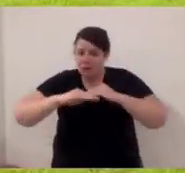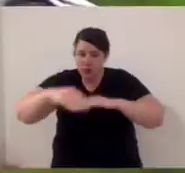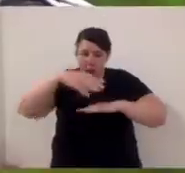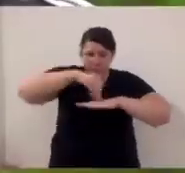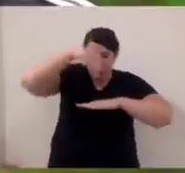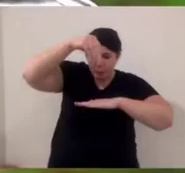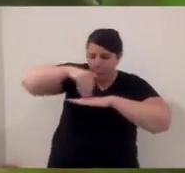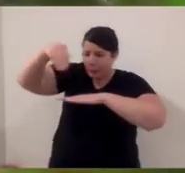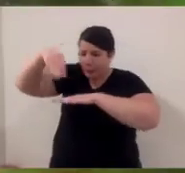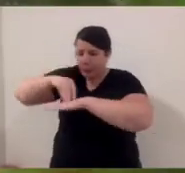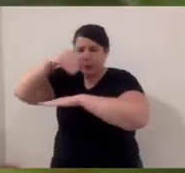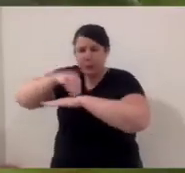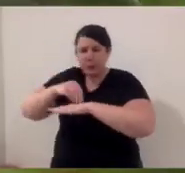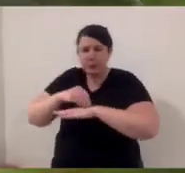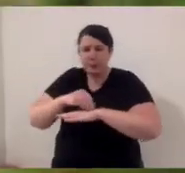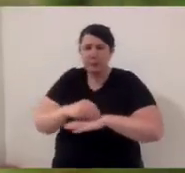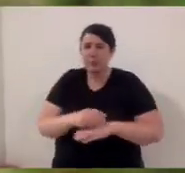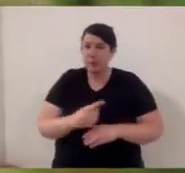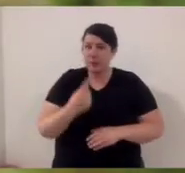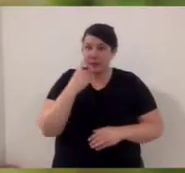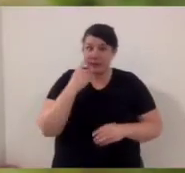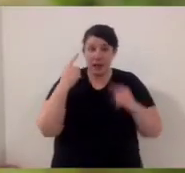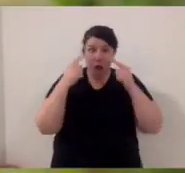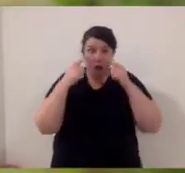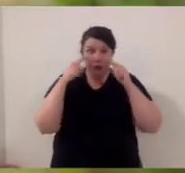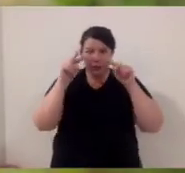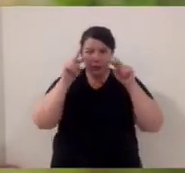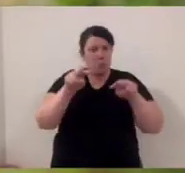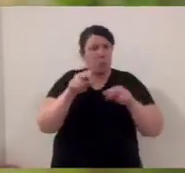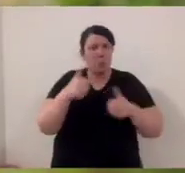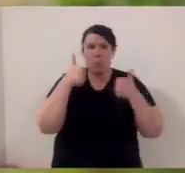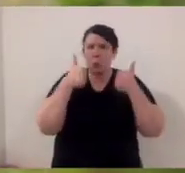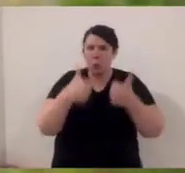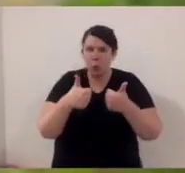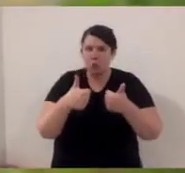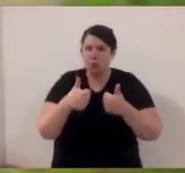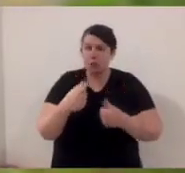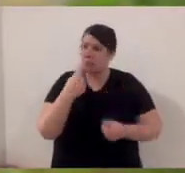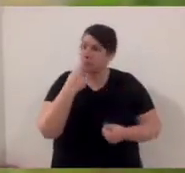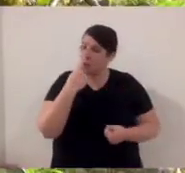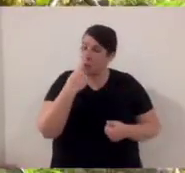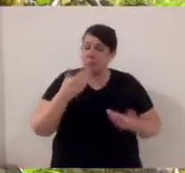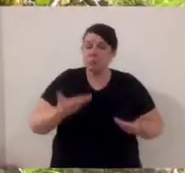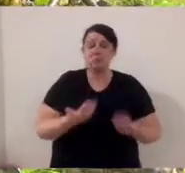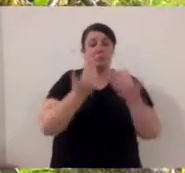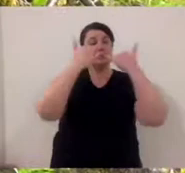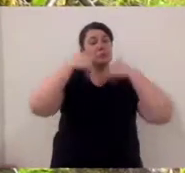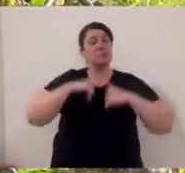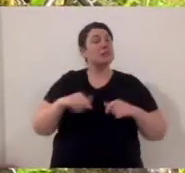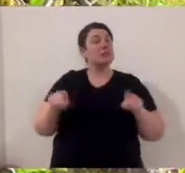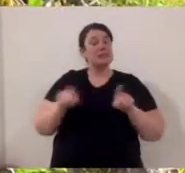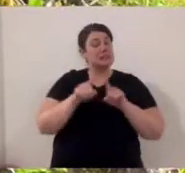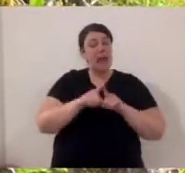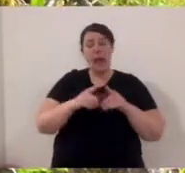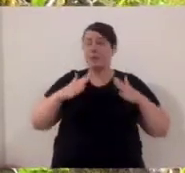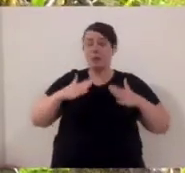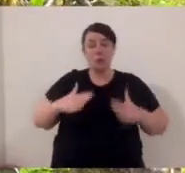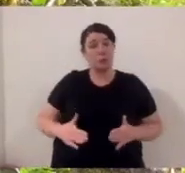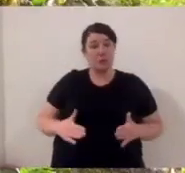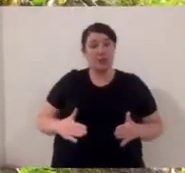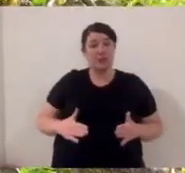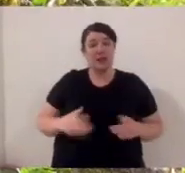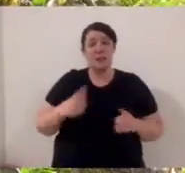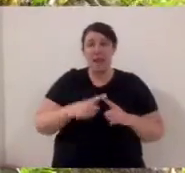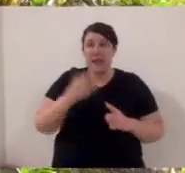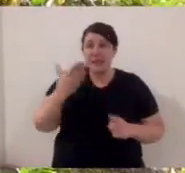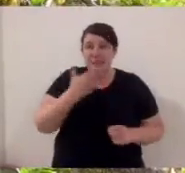really good eyesight. You look at those big eyes. Now, it breathes through two nostrils on its nose, very similar to us, and it doesn't have a very